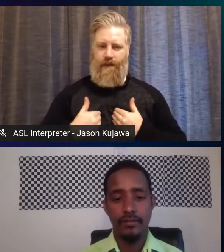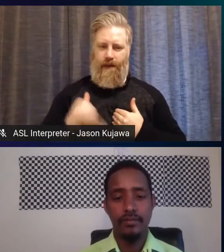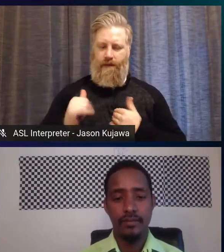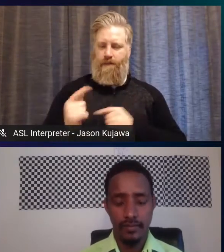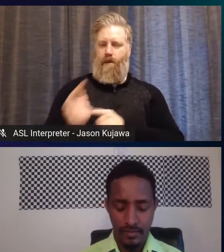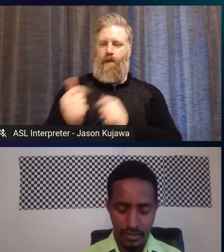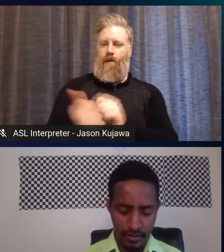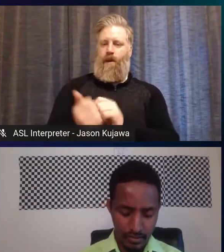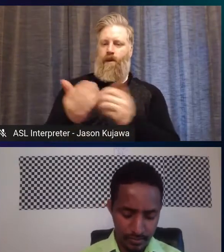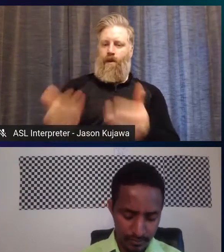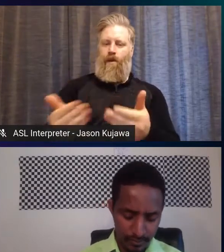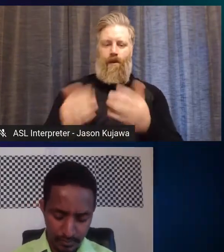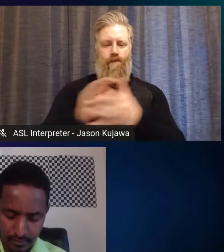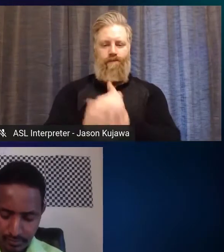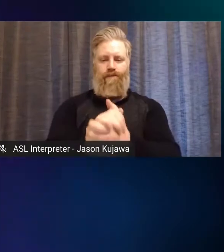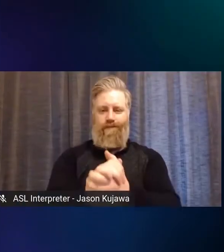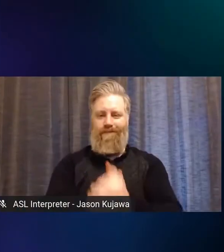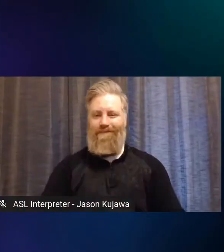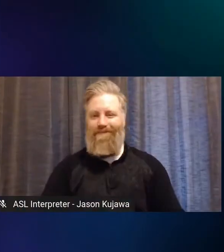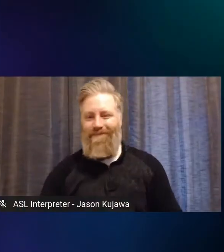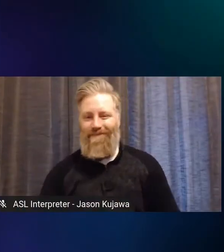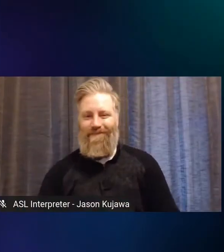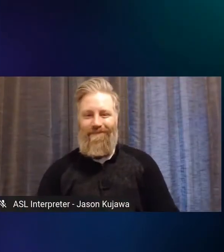y'all. Thank you.